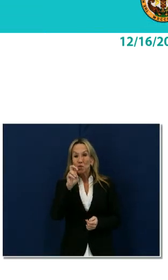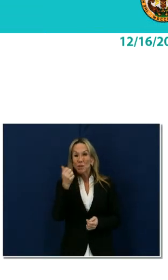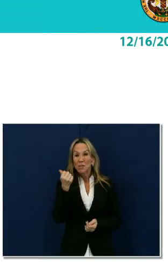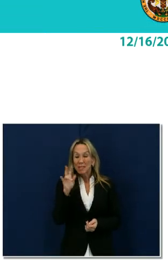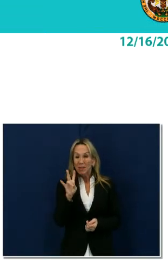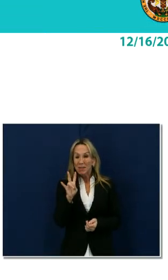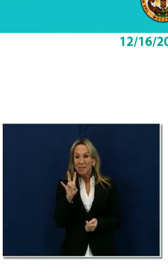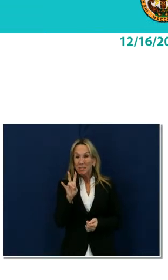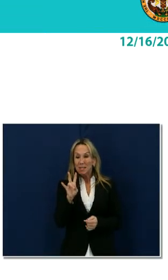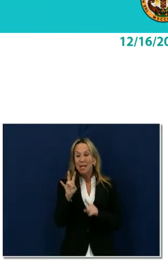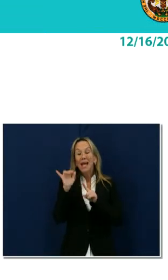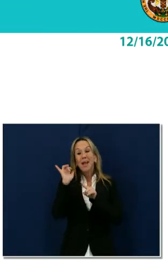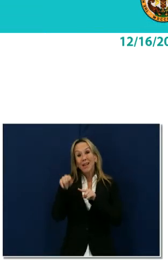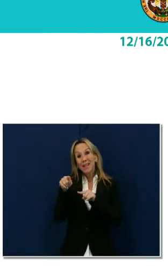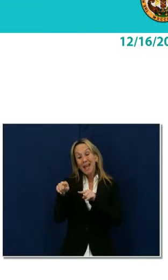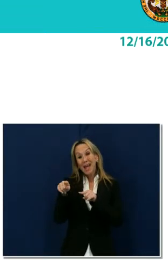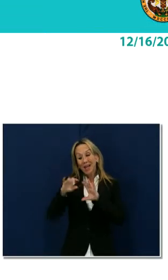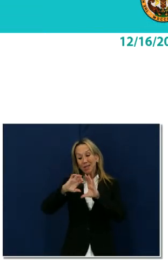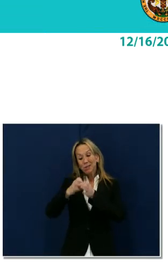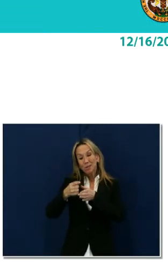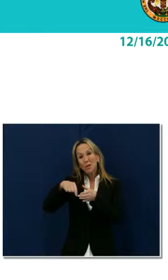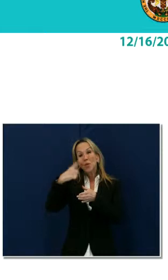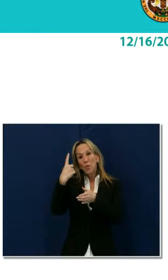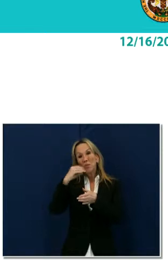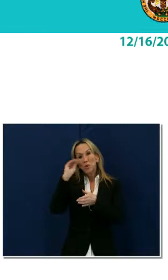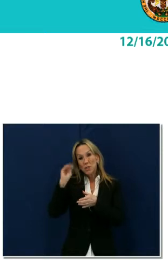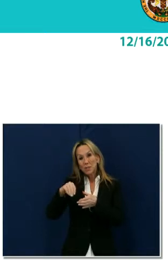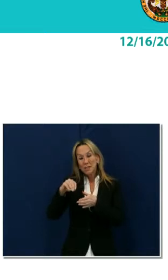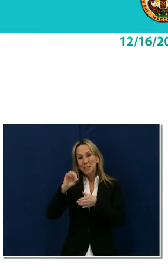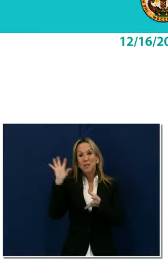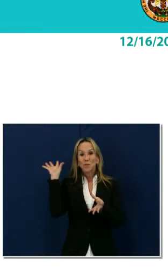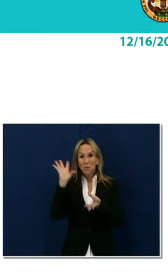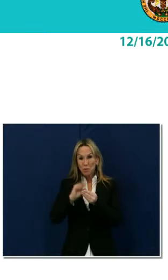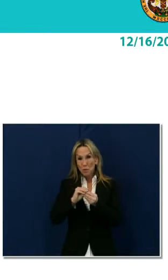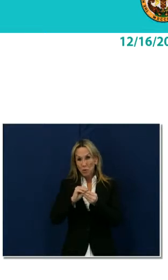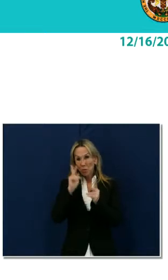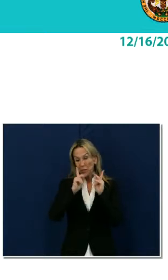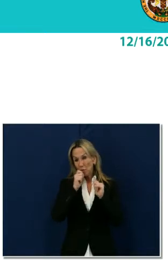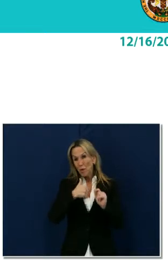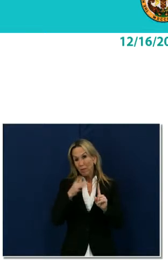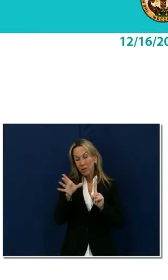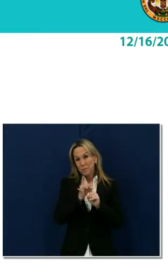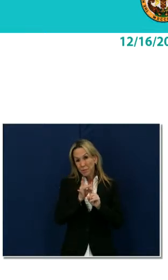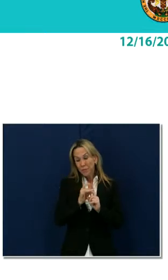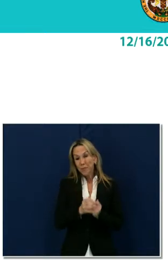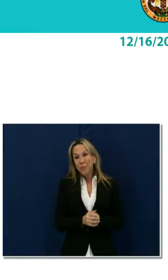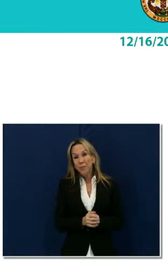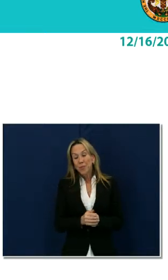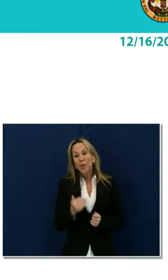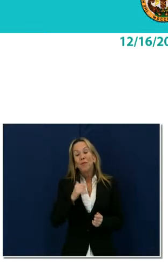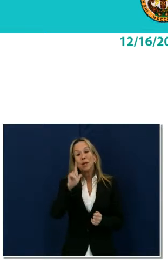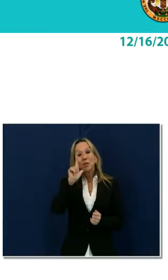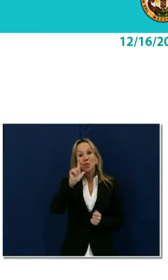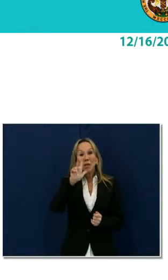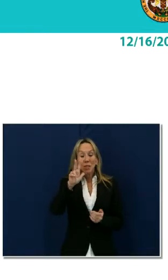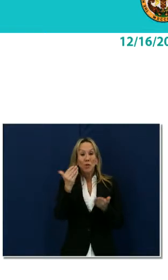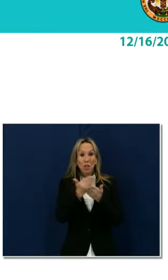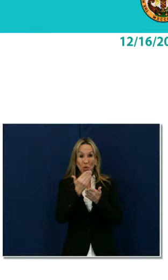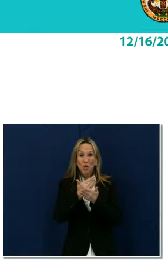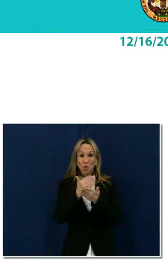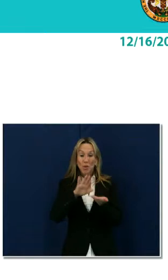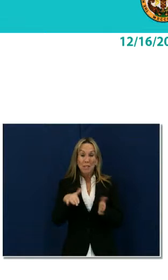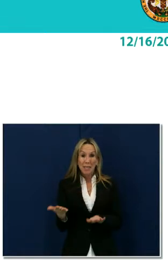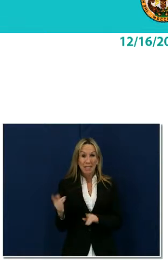1,217, which also represents 1% of the total number of cases. We have had 23 new deaths